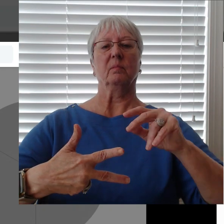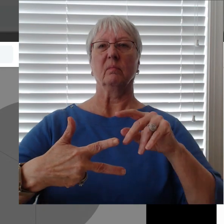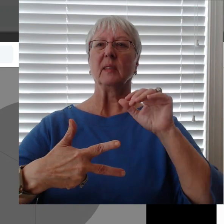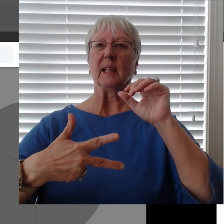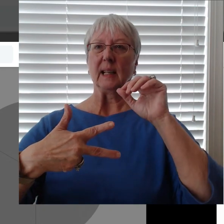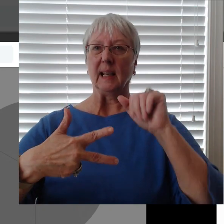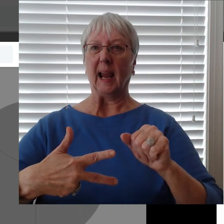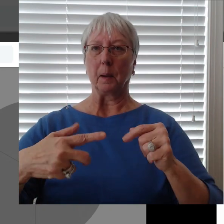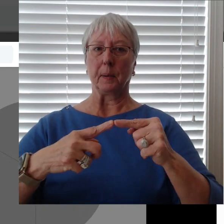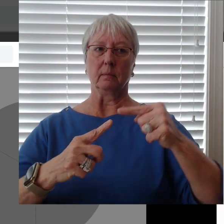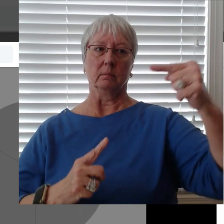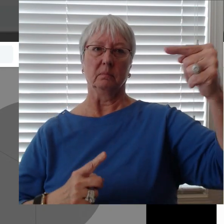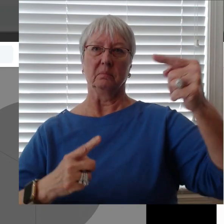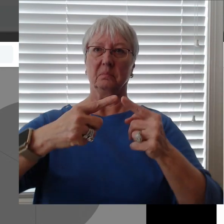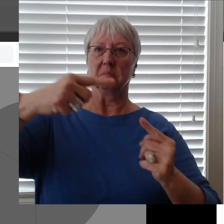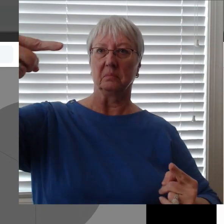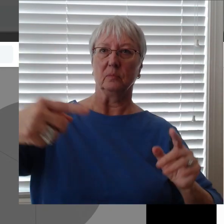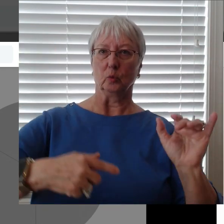complements of one another as well.